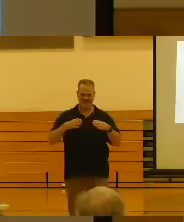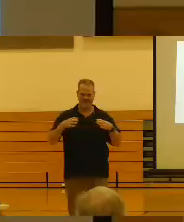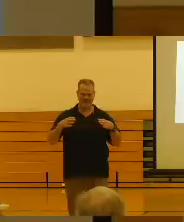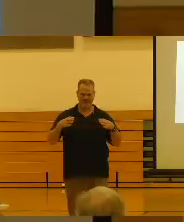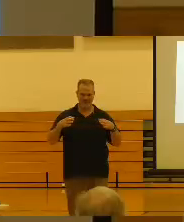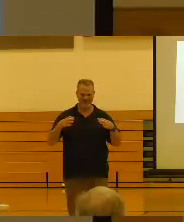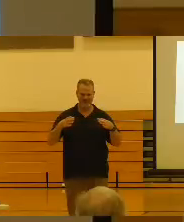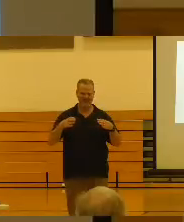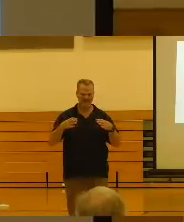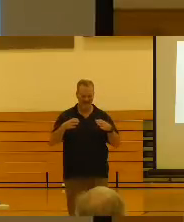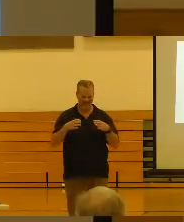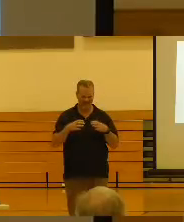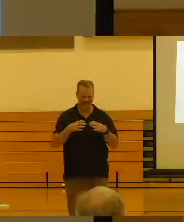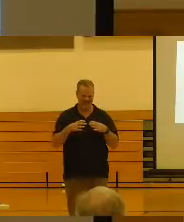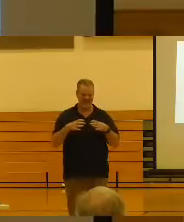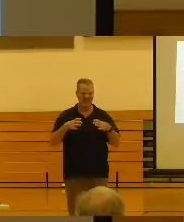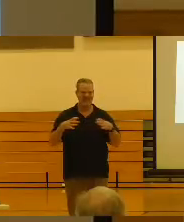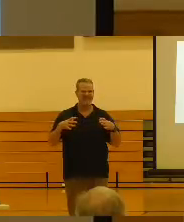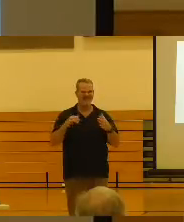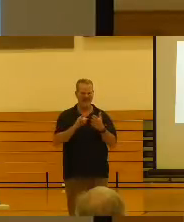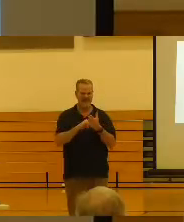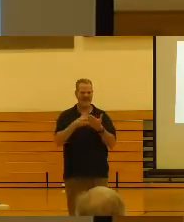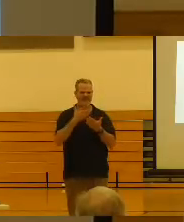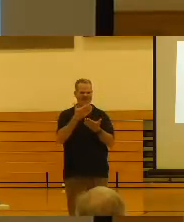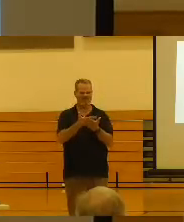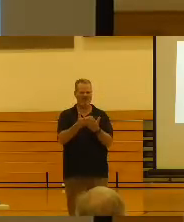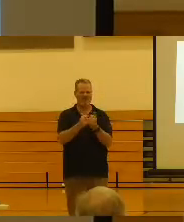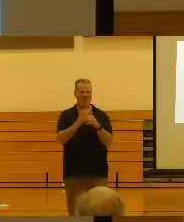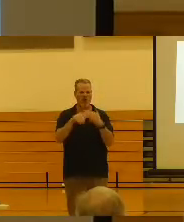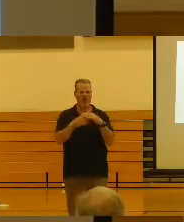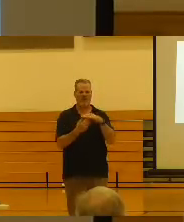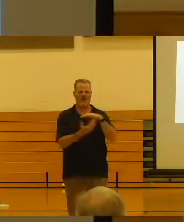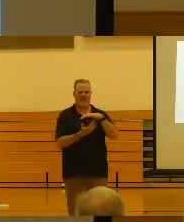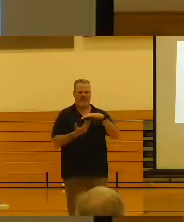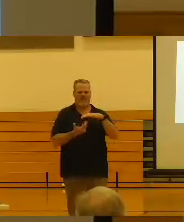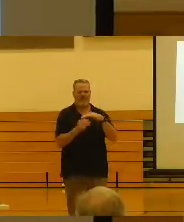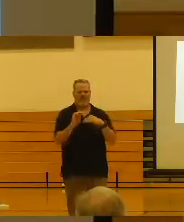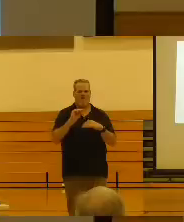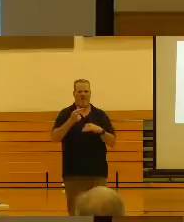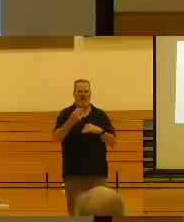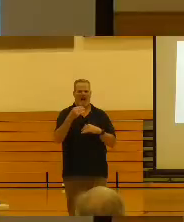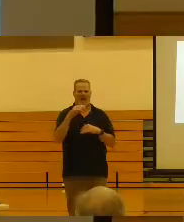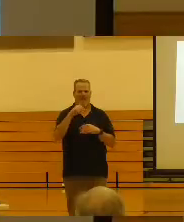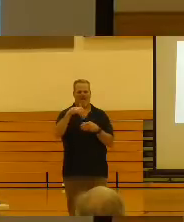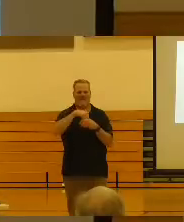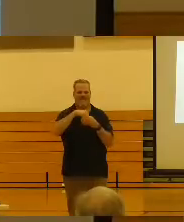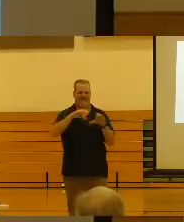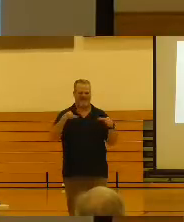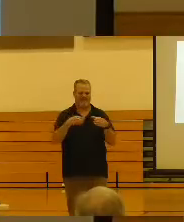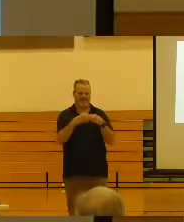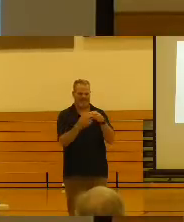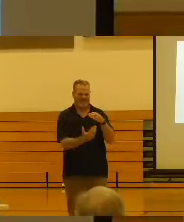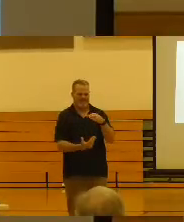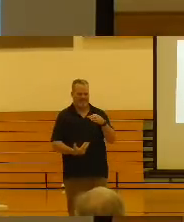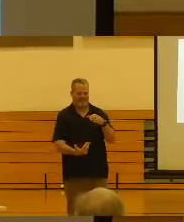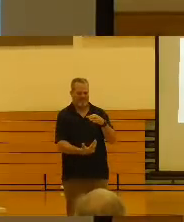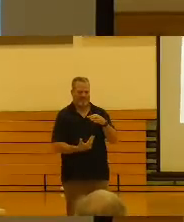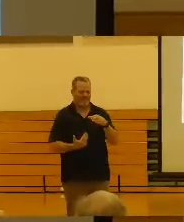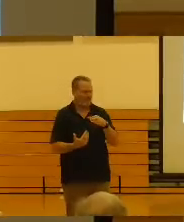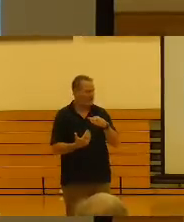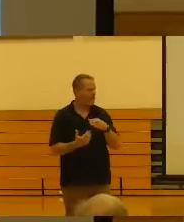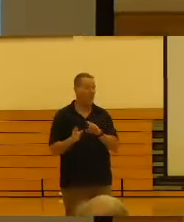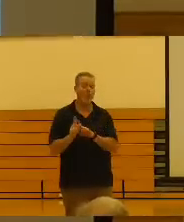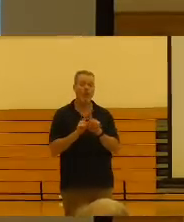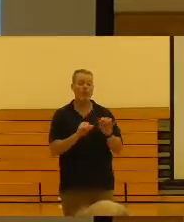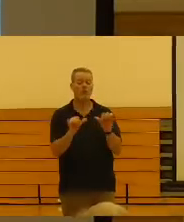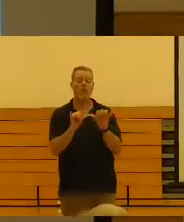is reflective of the magma coming into the volcano. We also can measure the vertical change